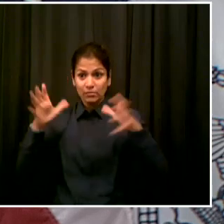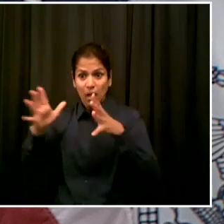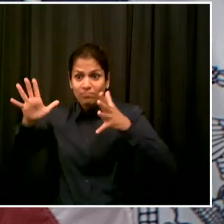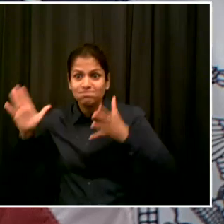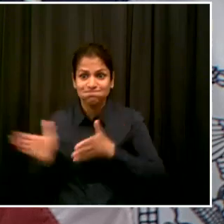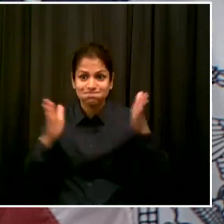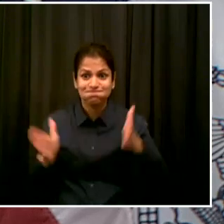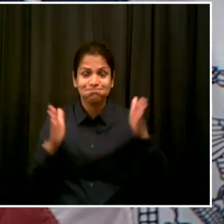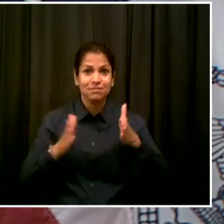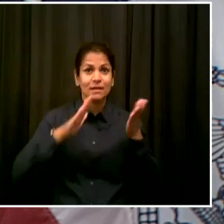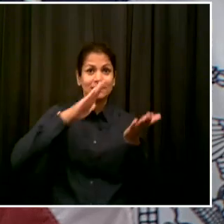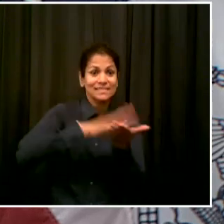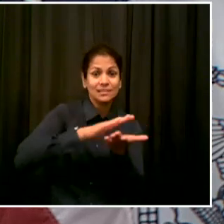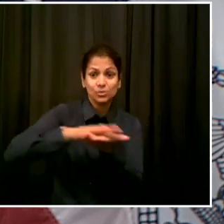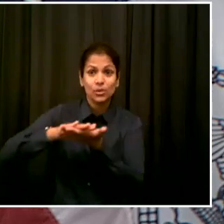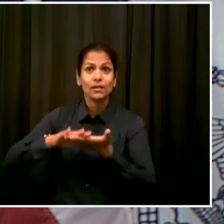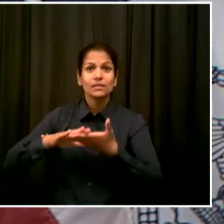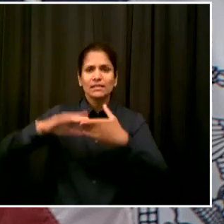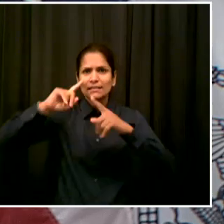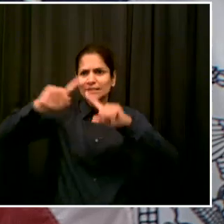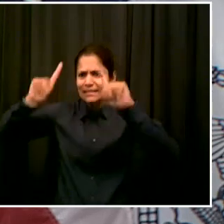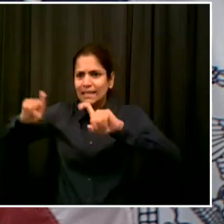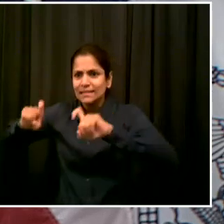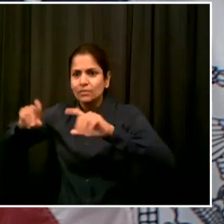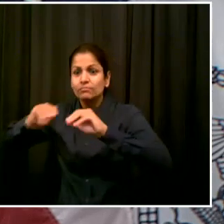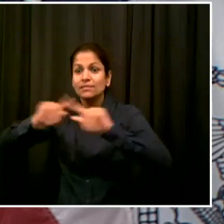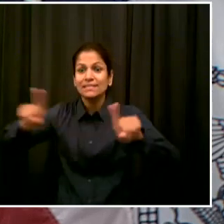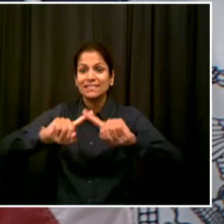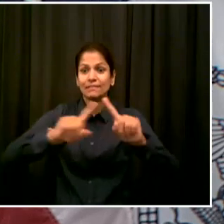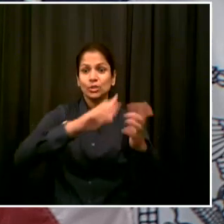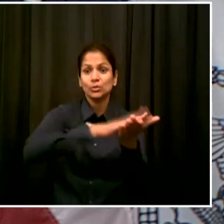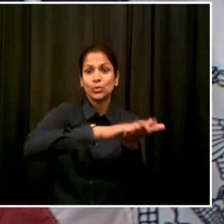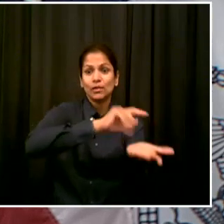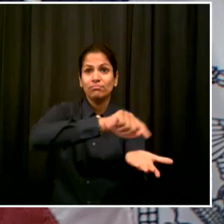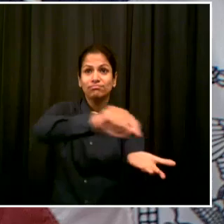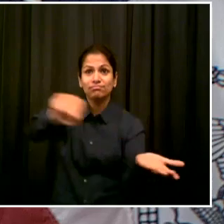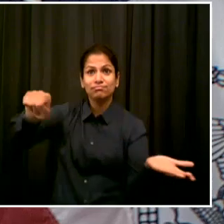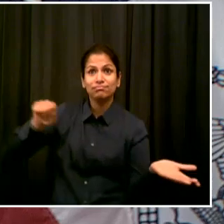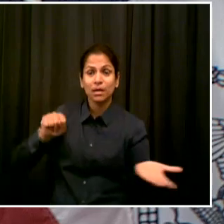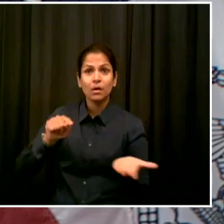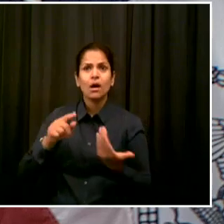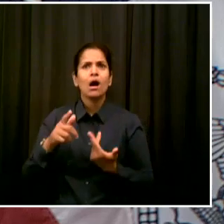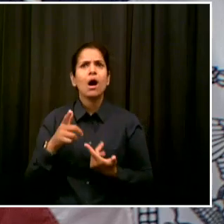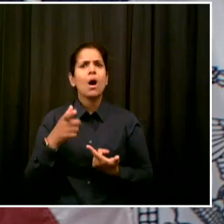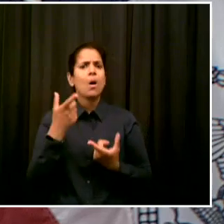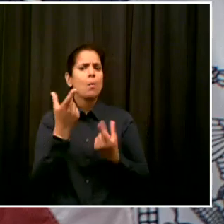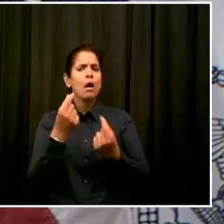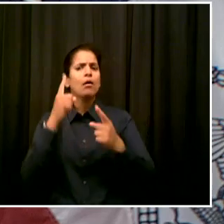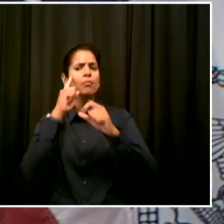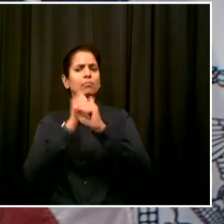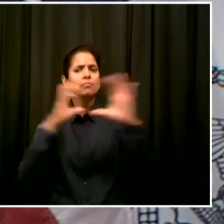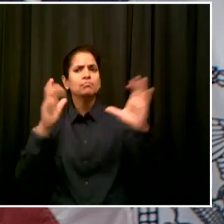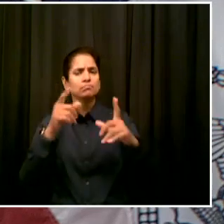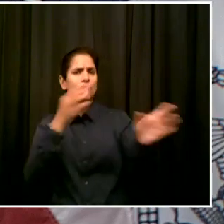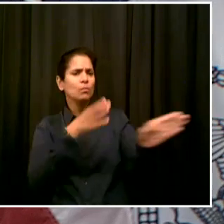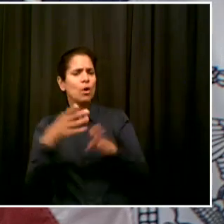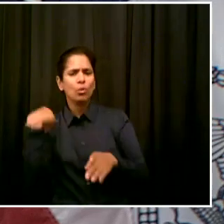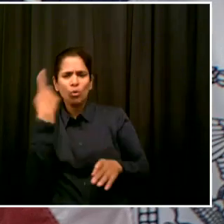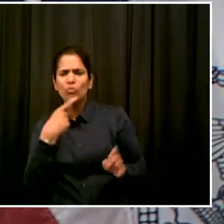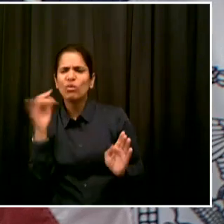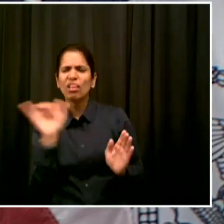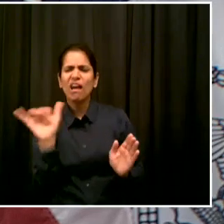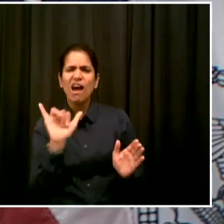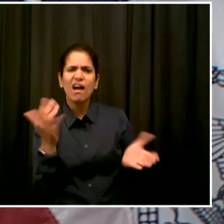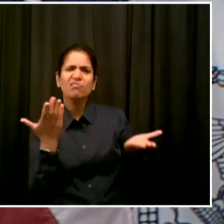this answer. I'm wondering what the plan is if a student or staff member tests positive. Does it mean the school shuts down,